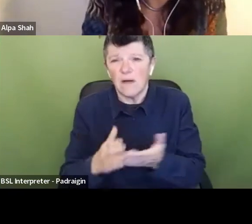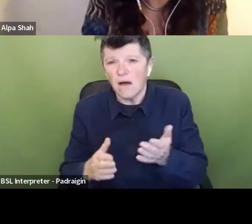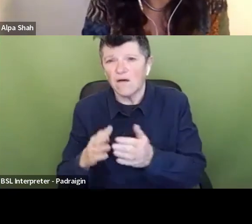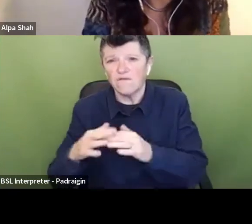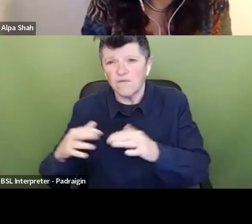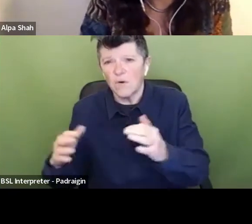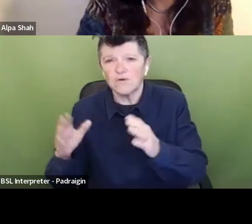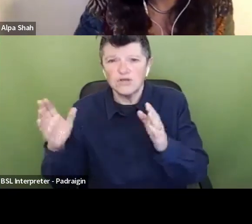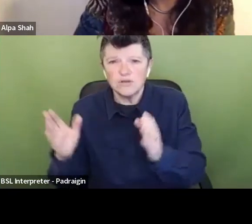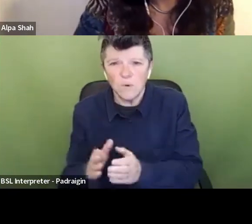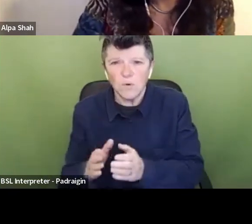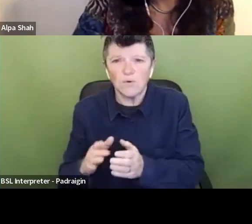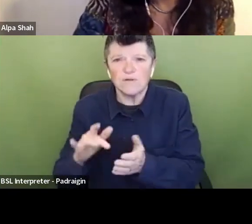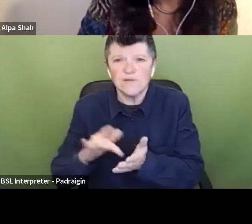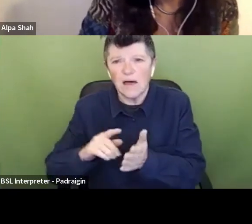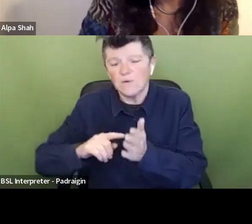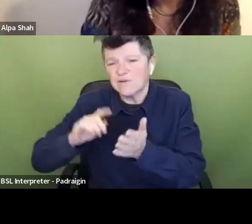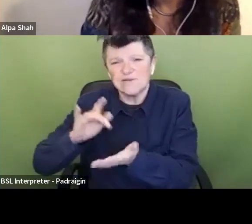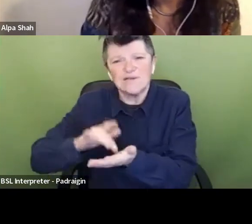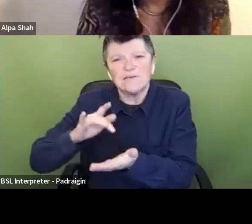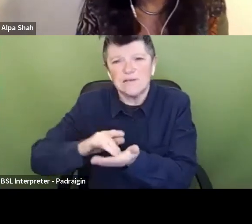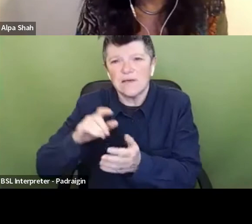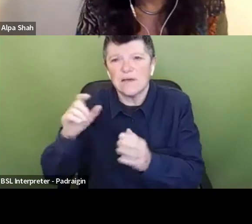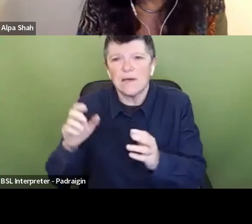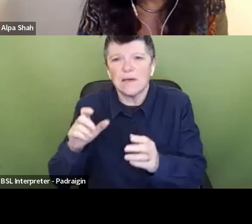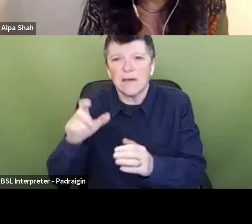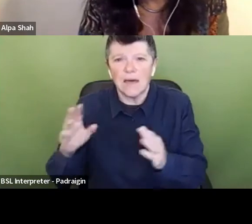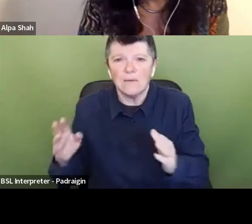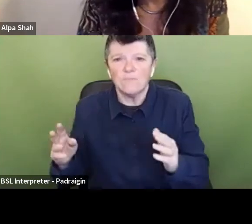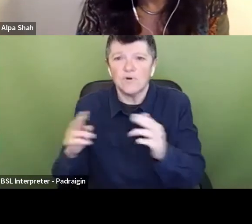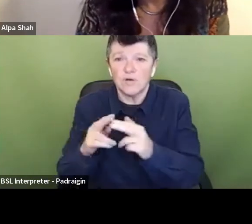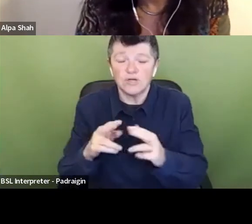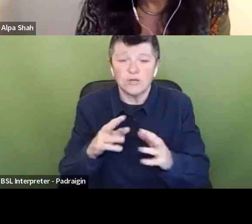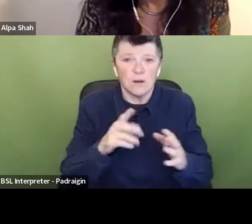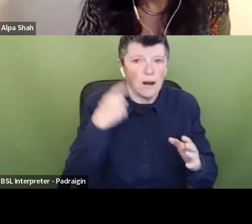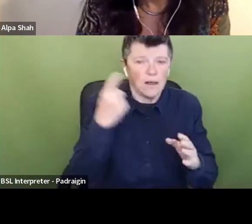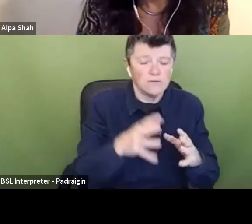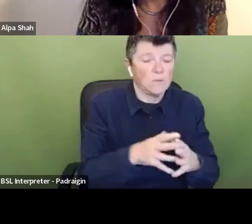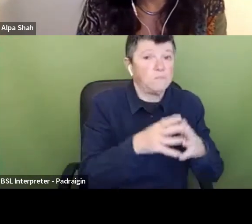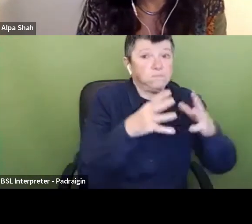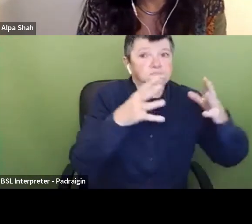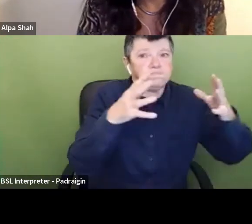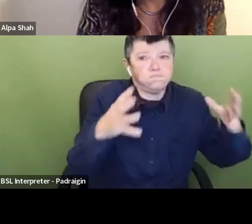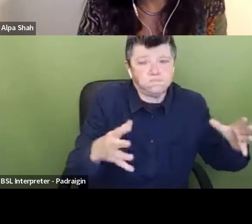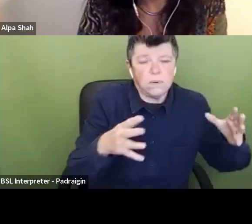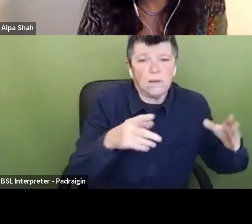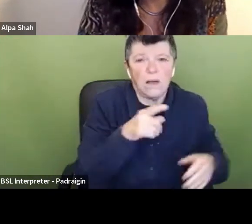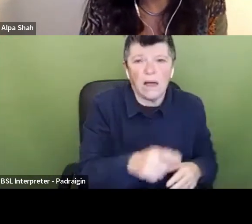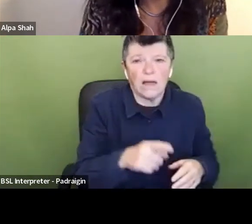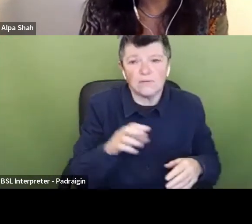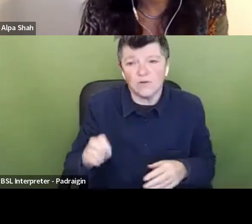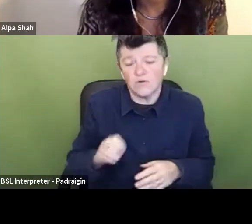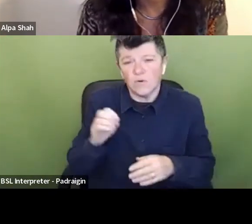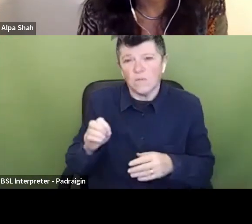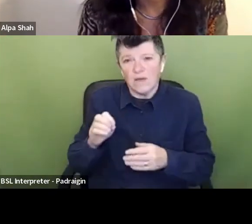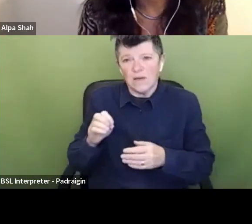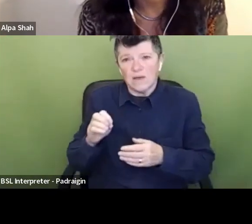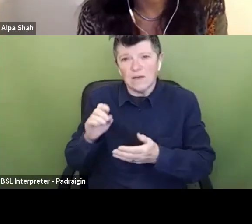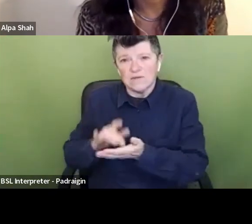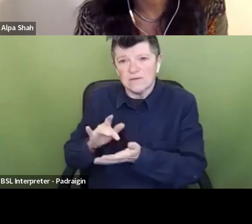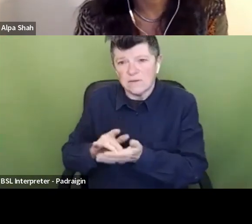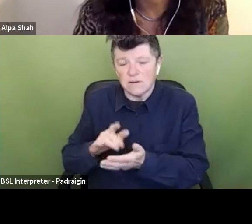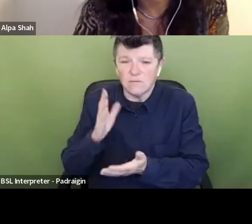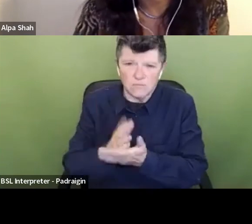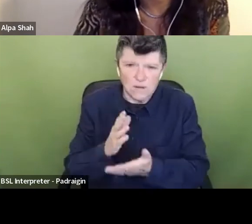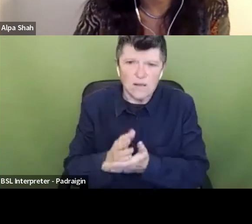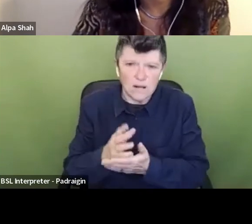city, Cambridge, massively metropolitan London, and for European cities, very metropolitan Paris, as